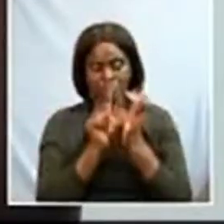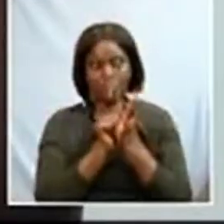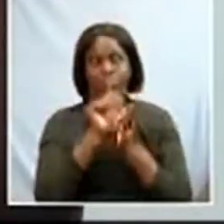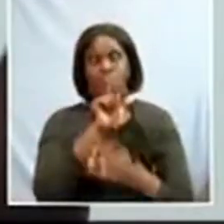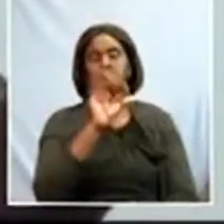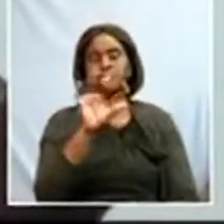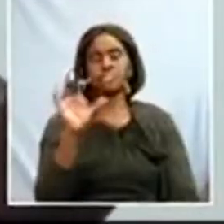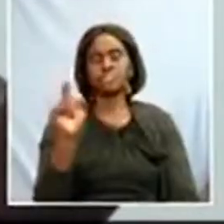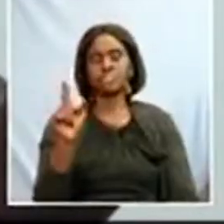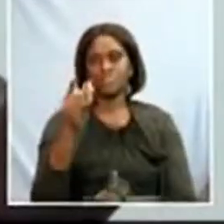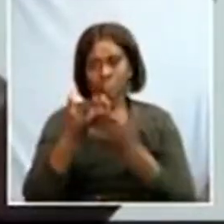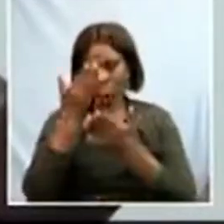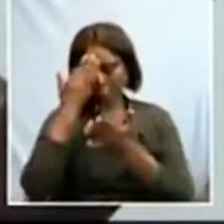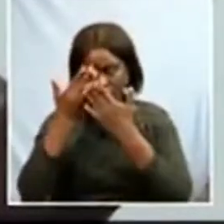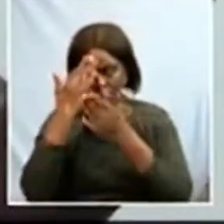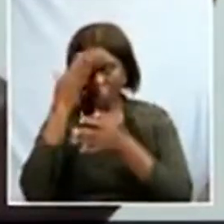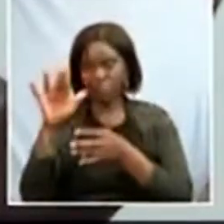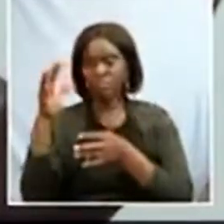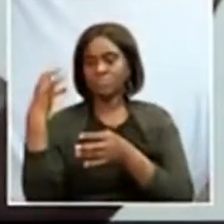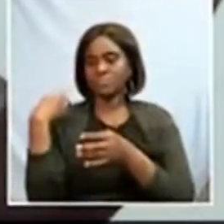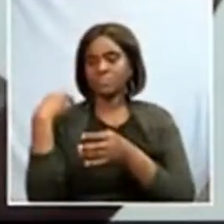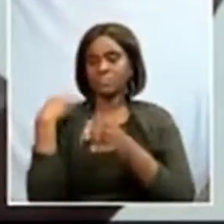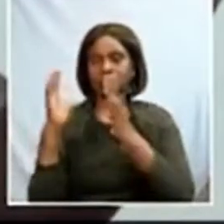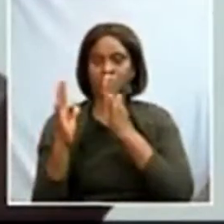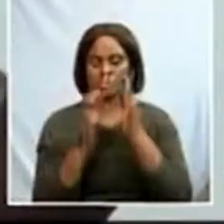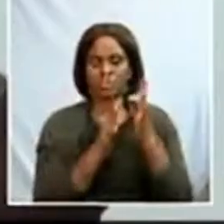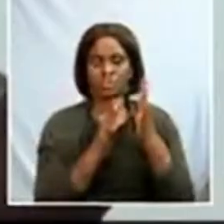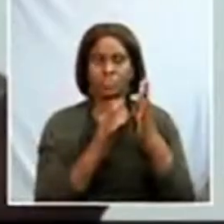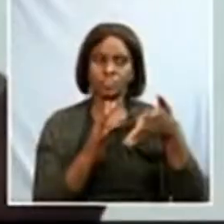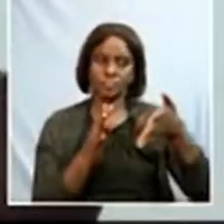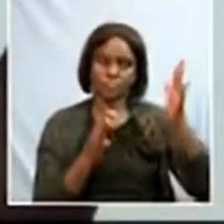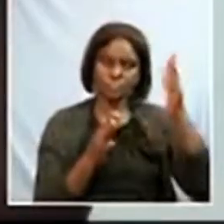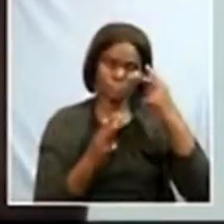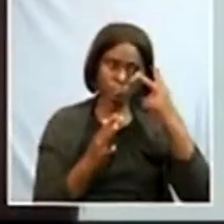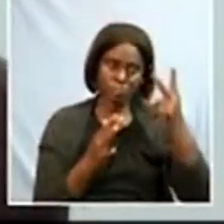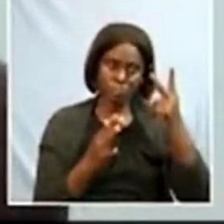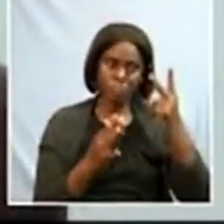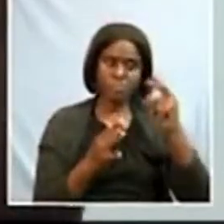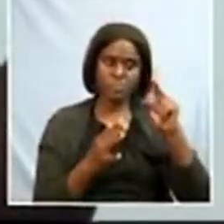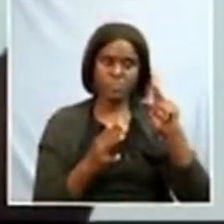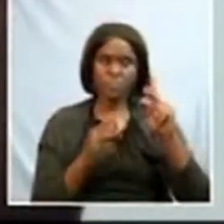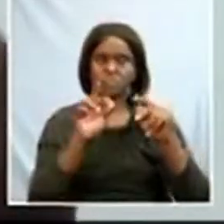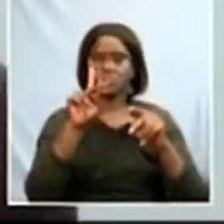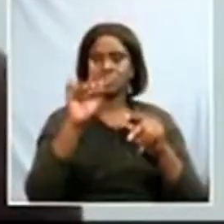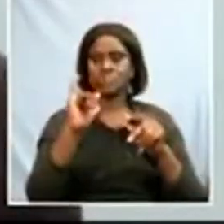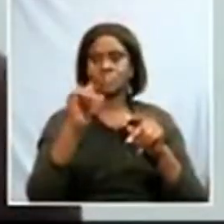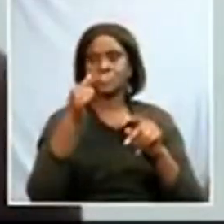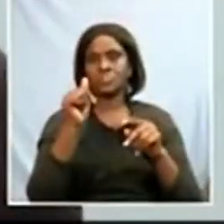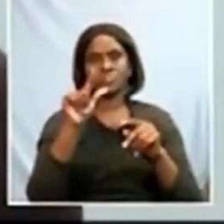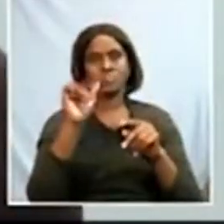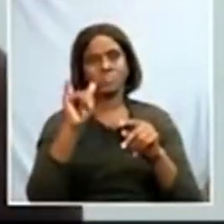Council, got their master plan. You go and see Kigali, very beautiful,